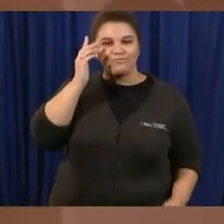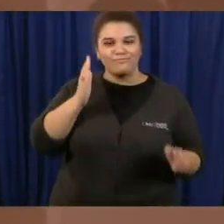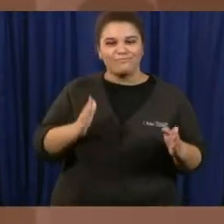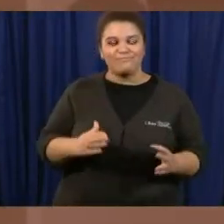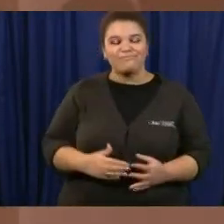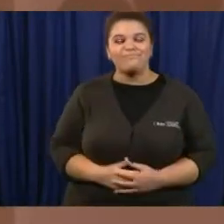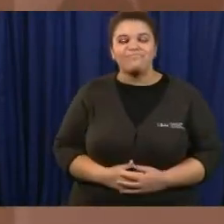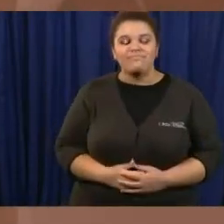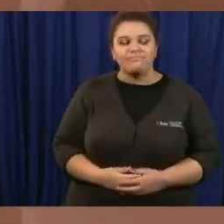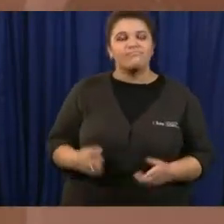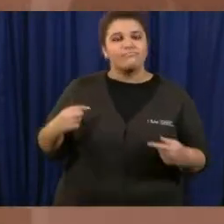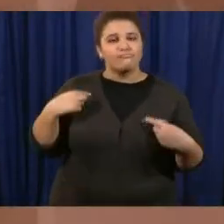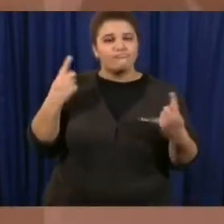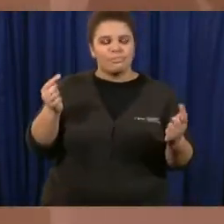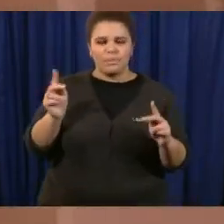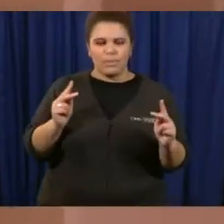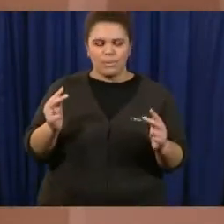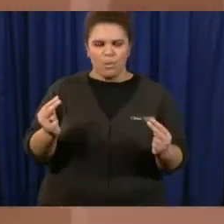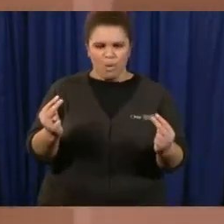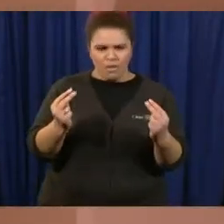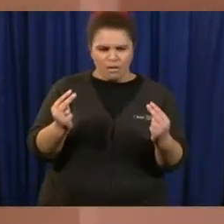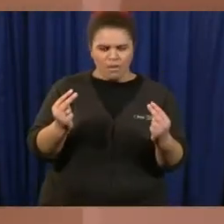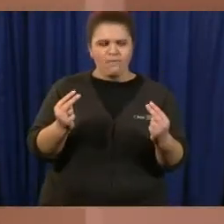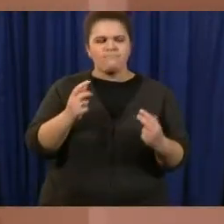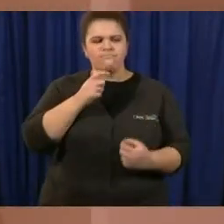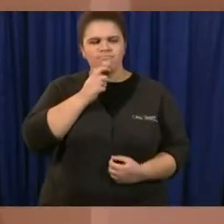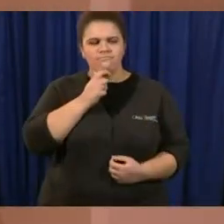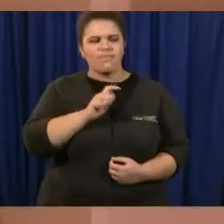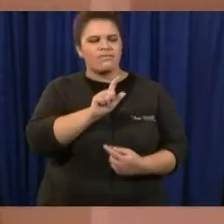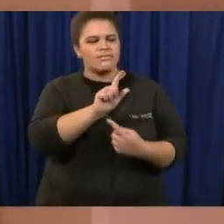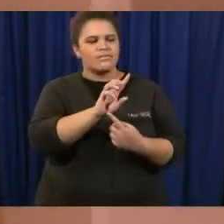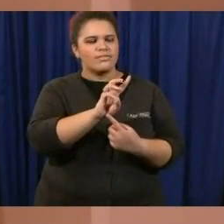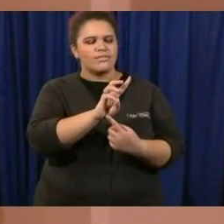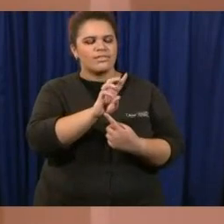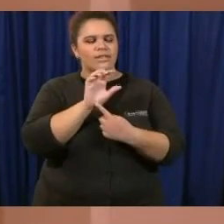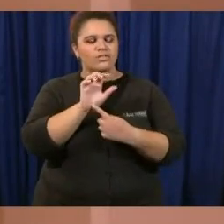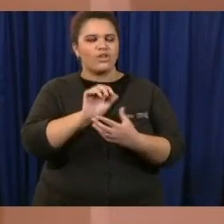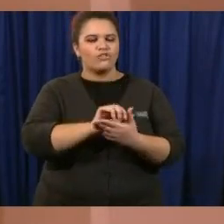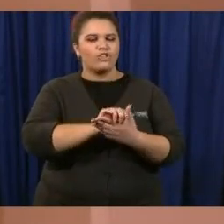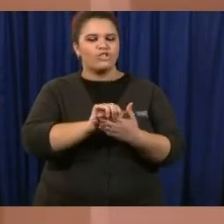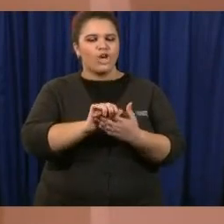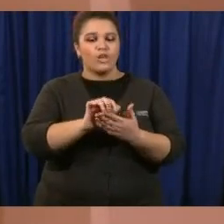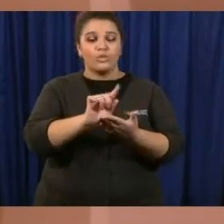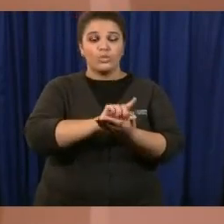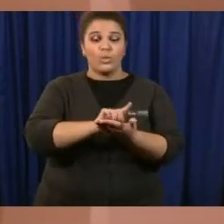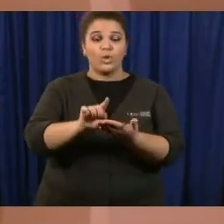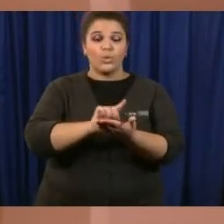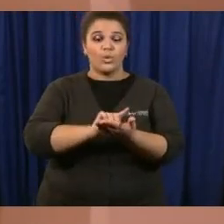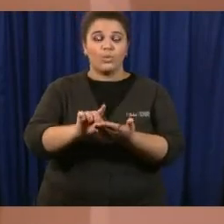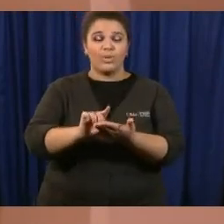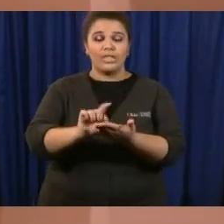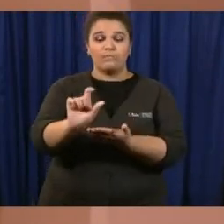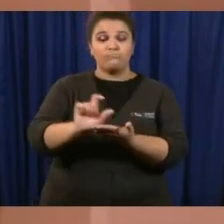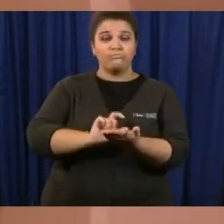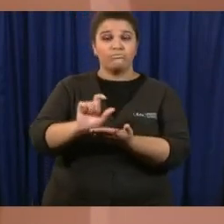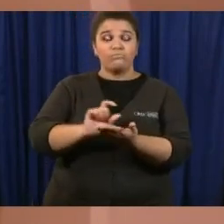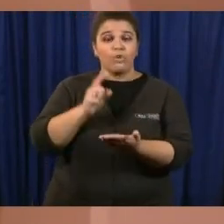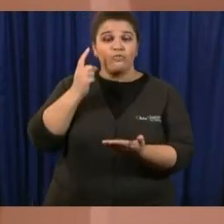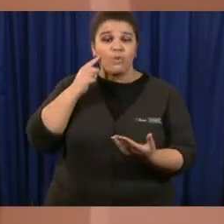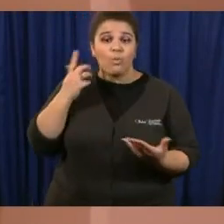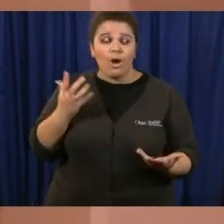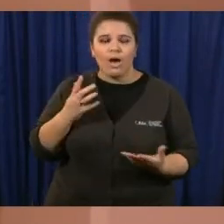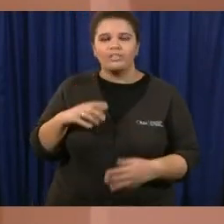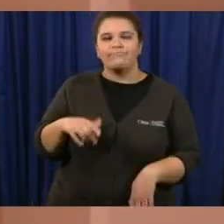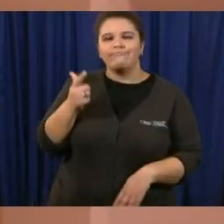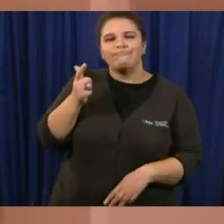Many of our viewers have been asking about the additional $600 weekly unemployment benefits under the CARES Act. Do you have any updates on the